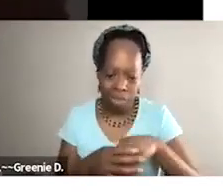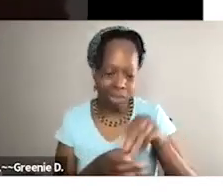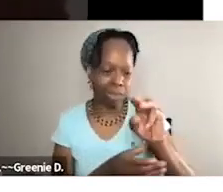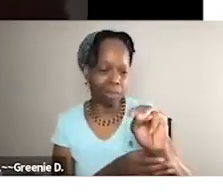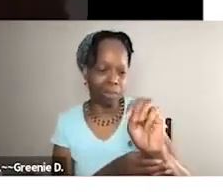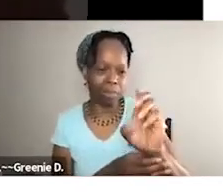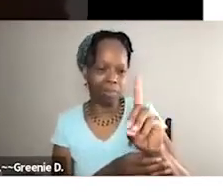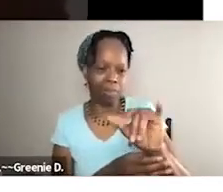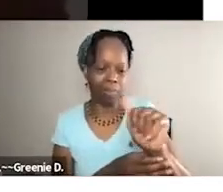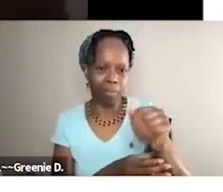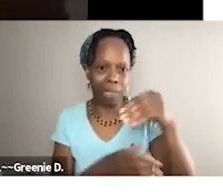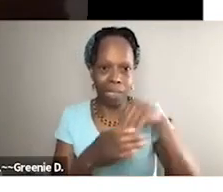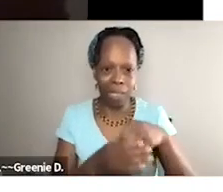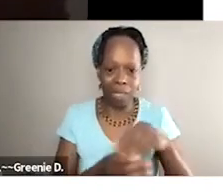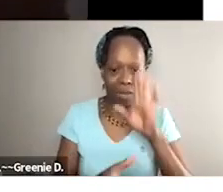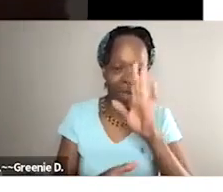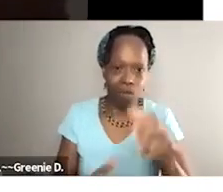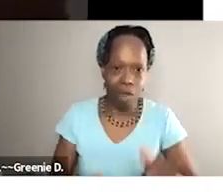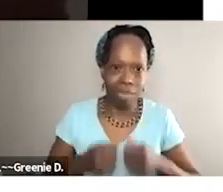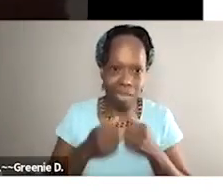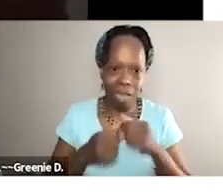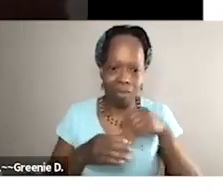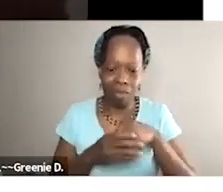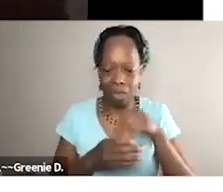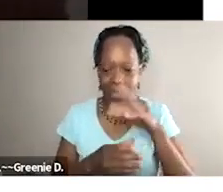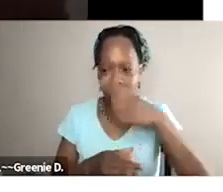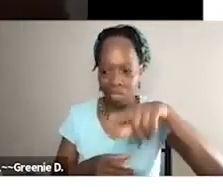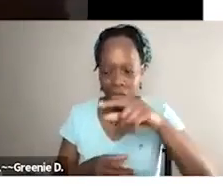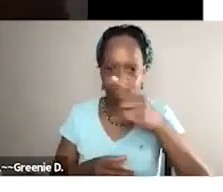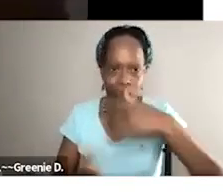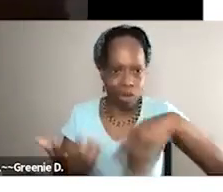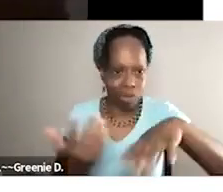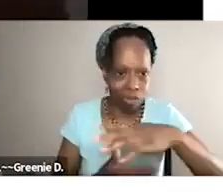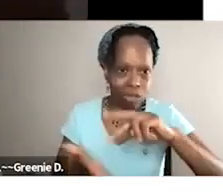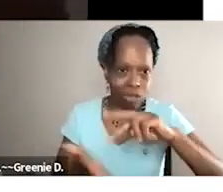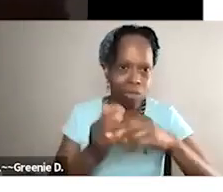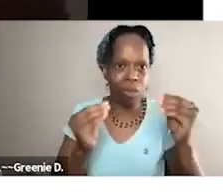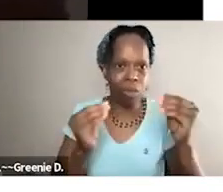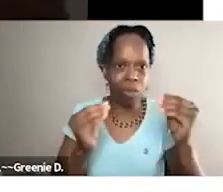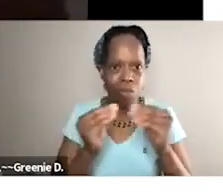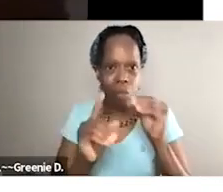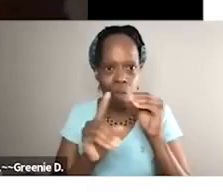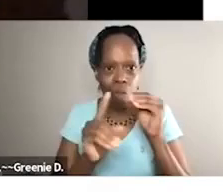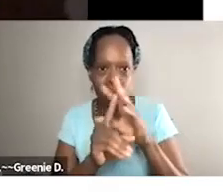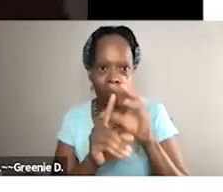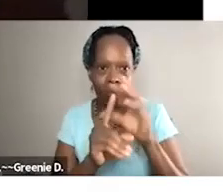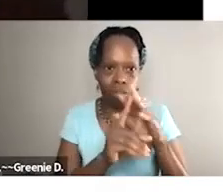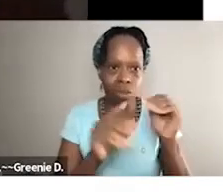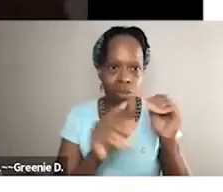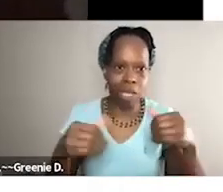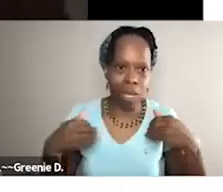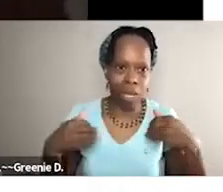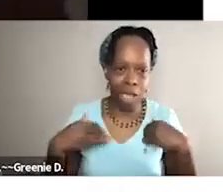So the more exposure they can have to that, both, you know, through in-person